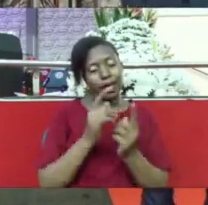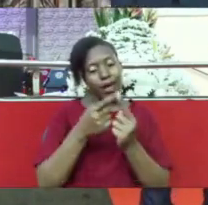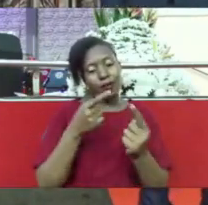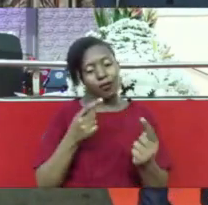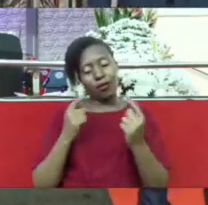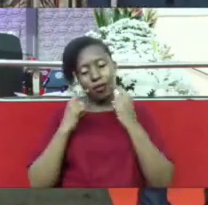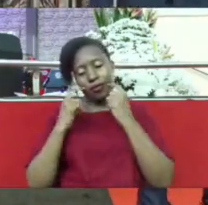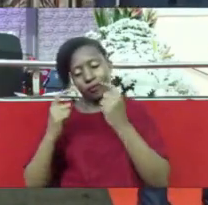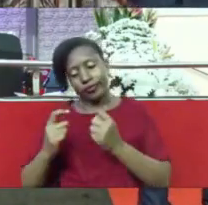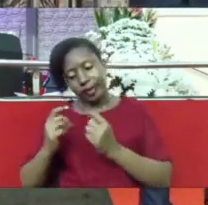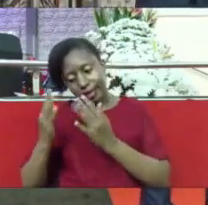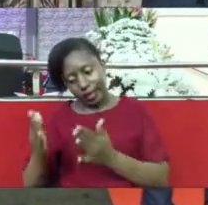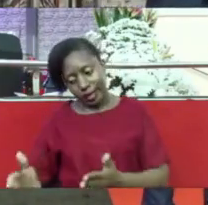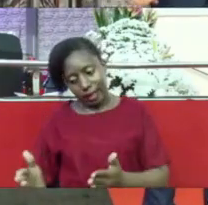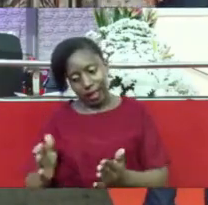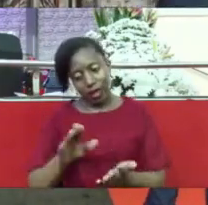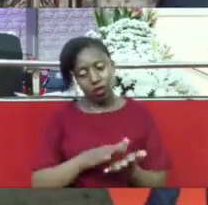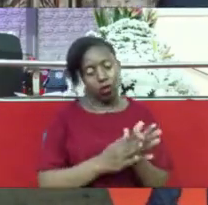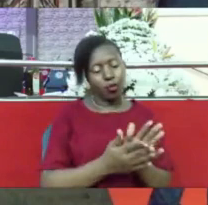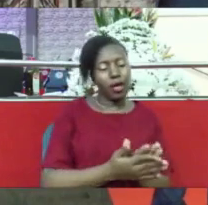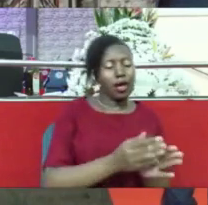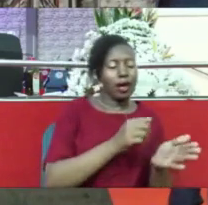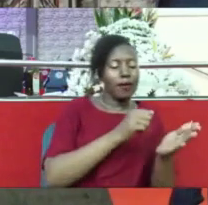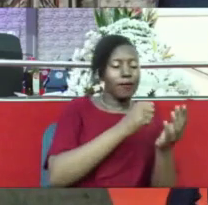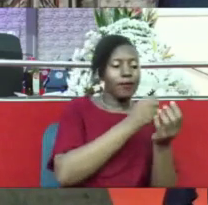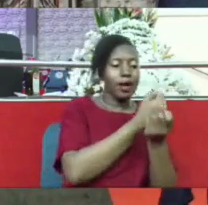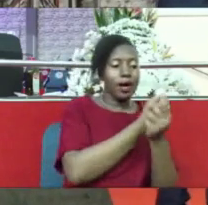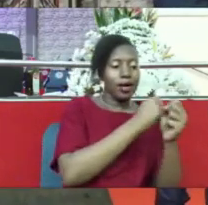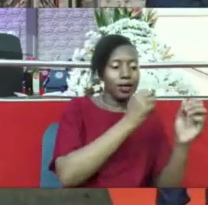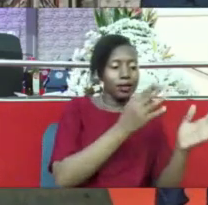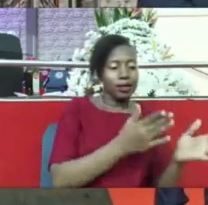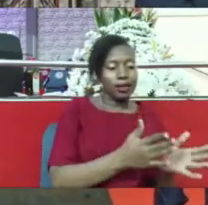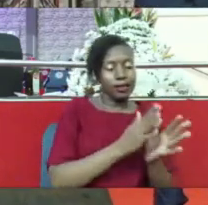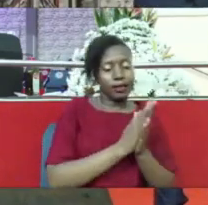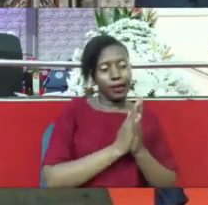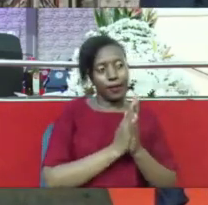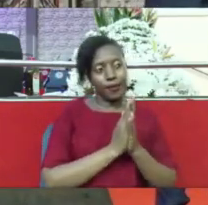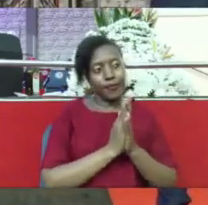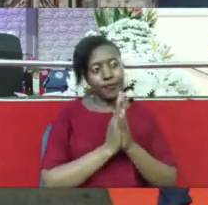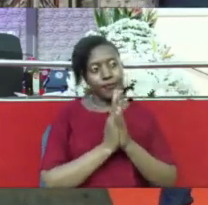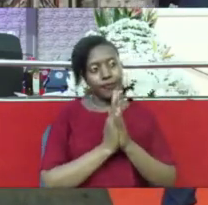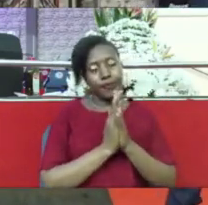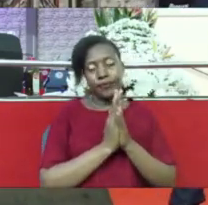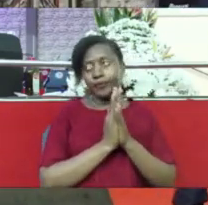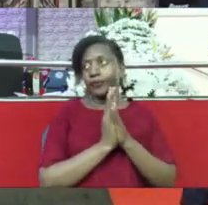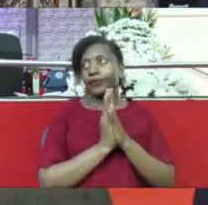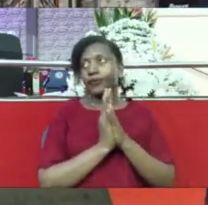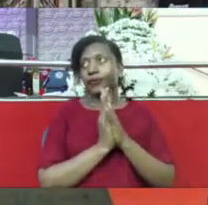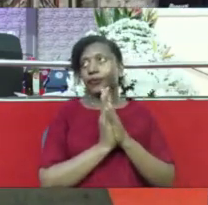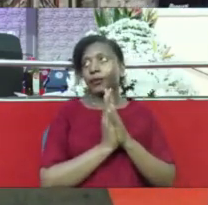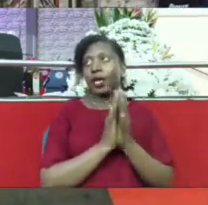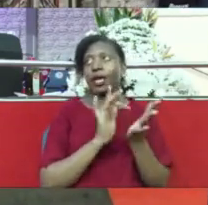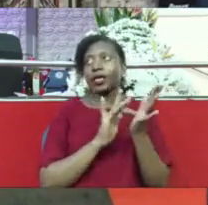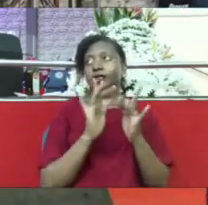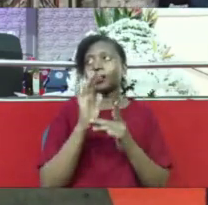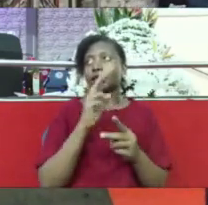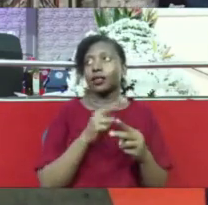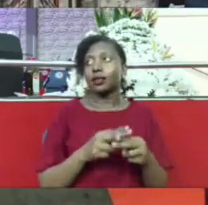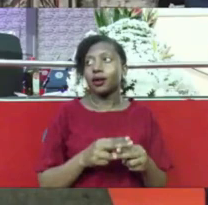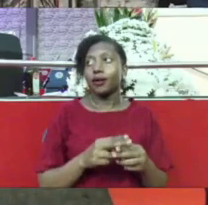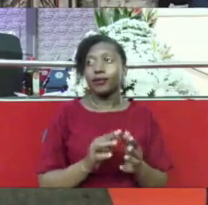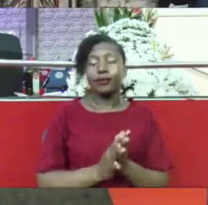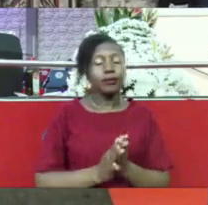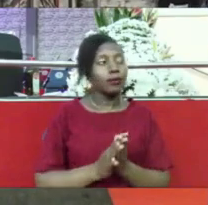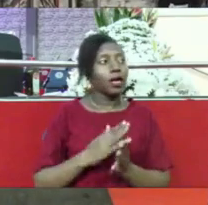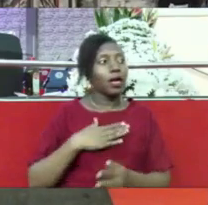sinner to a saint. Kupitia mtu wa dhambi kufanyika mtakatifu. From a sinner to a saint. Kufanyika mtakatifu kutoka kwenye dhambi. In the name of Jesus. Kwa jina la Yesu.